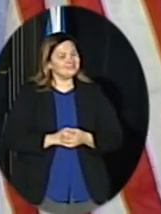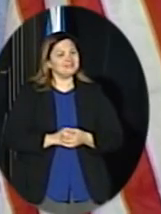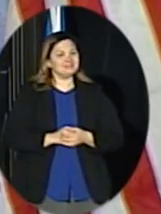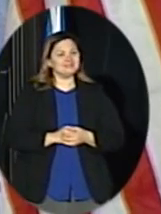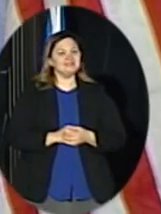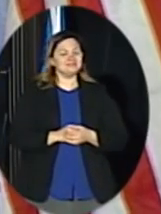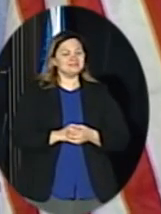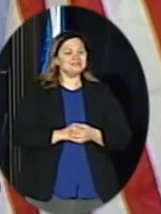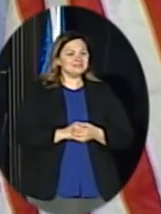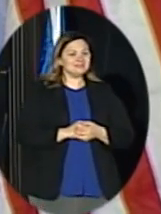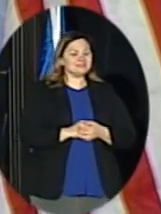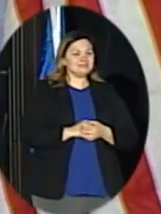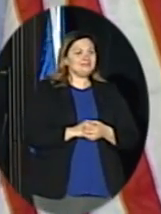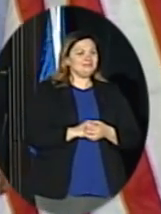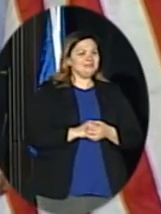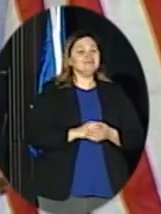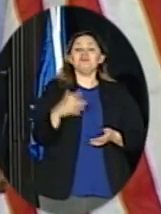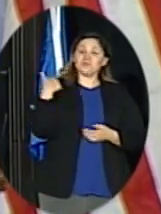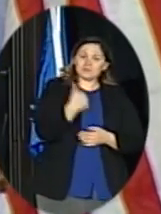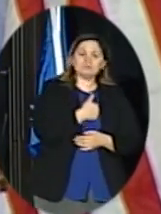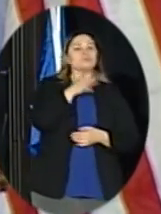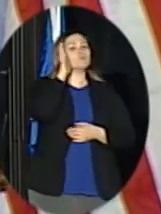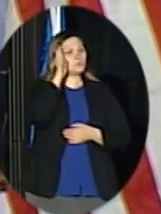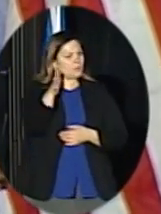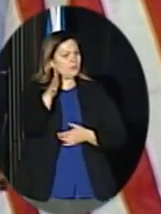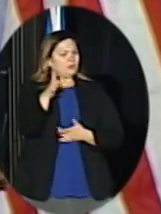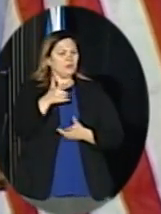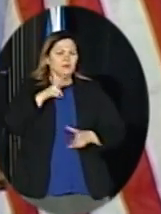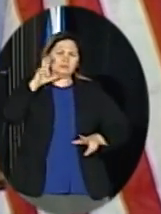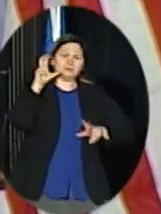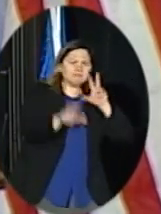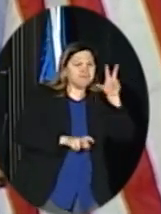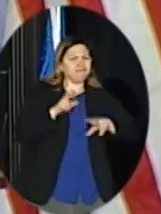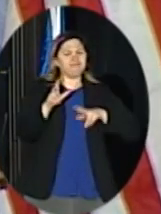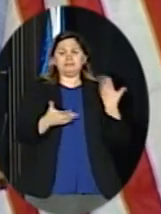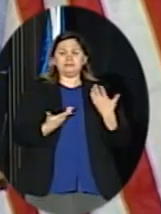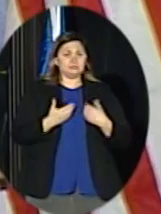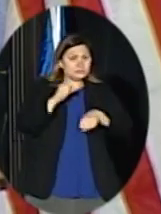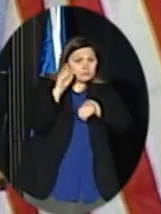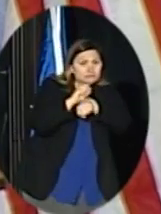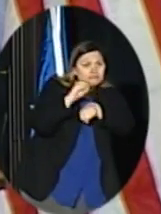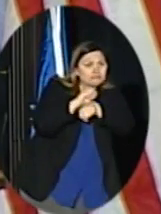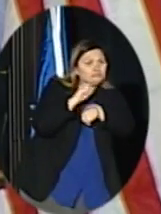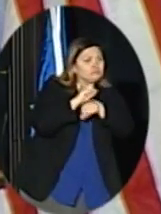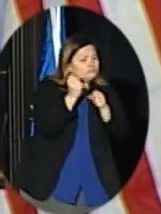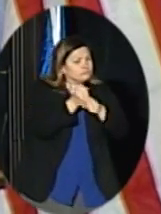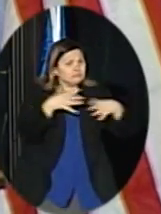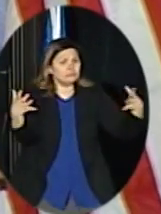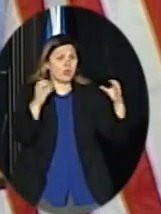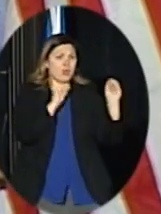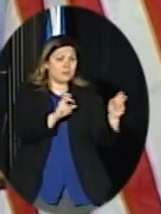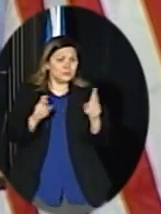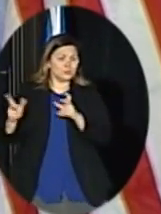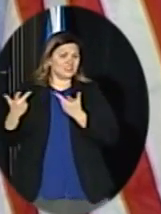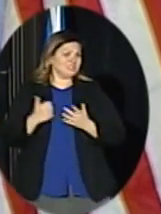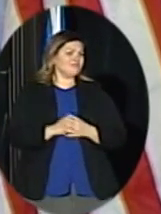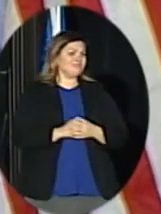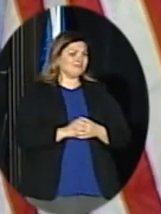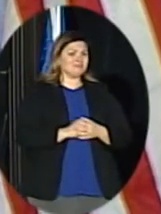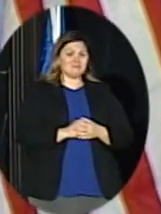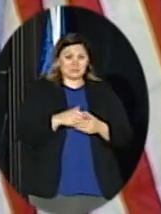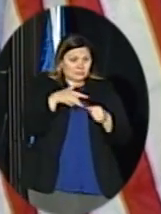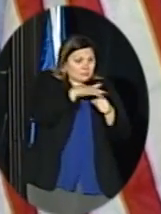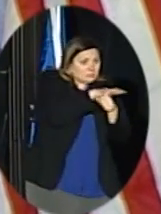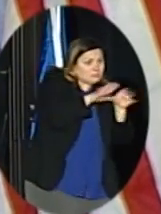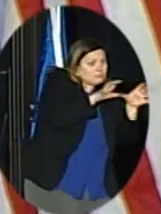And we will invest to create jobs and opportunity in all of our neighborhoods, to ensure dignified housing, and to